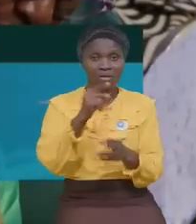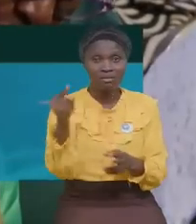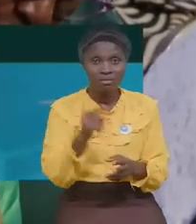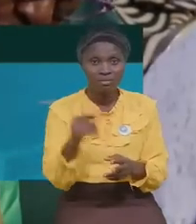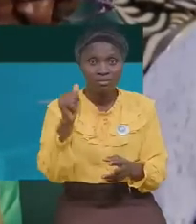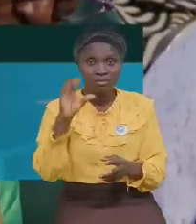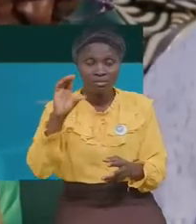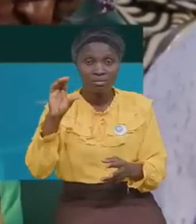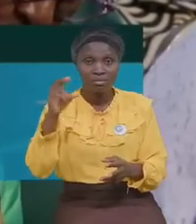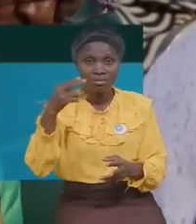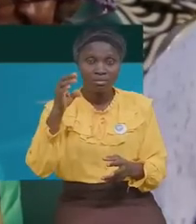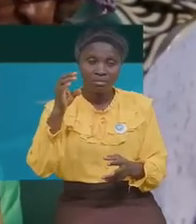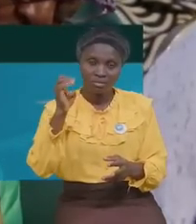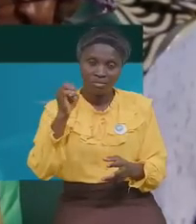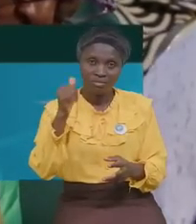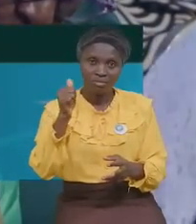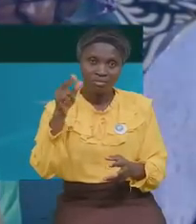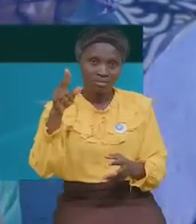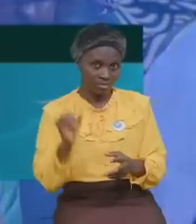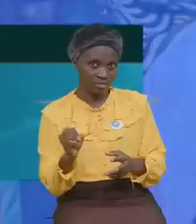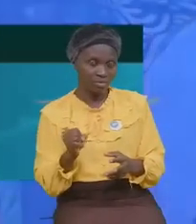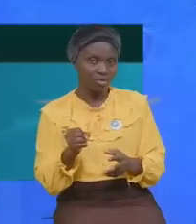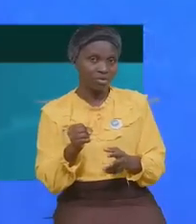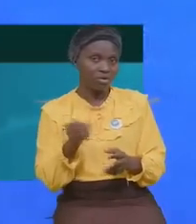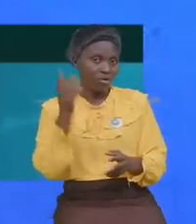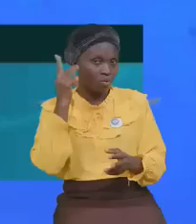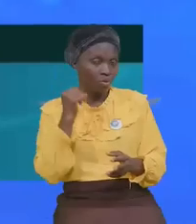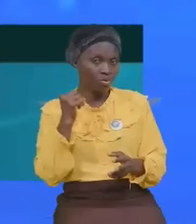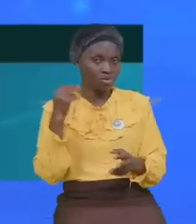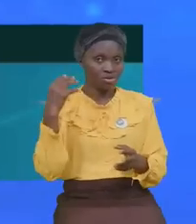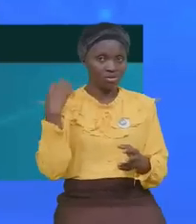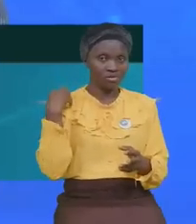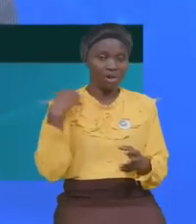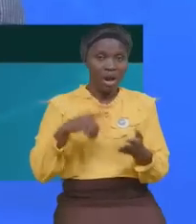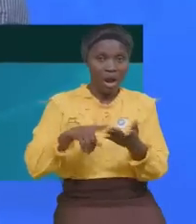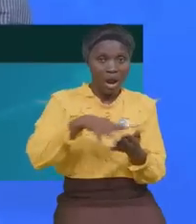the chief among the publicans, and he was rich.